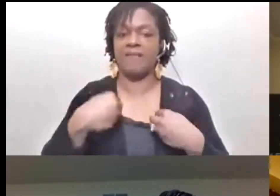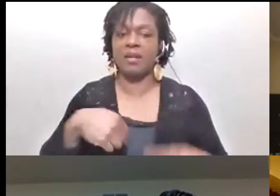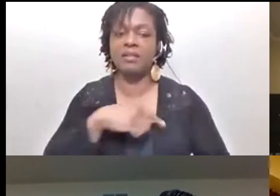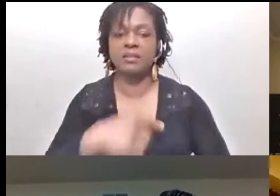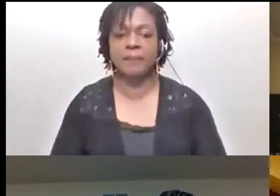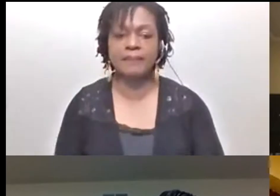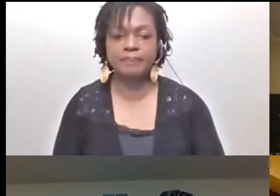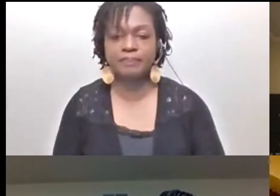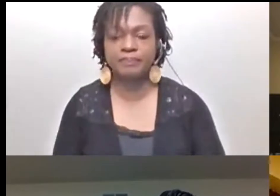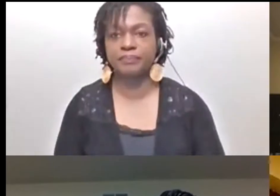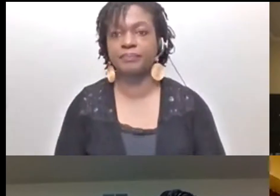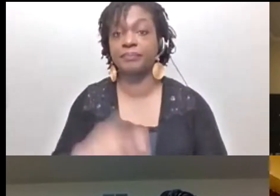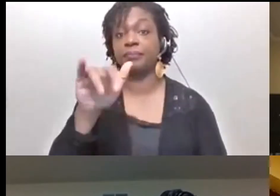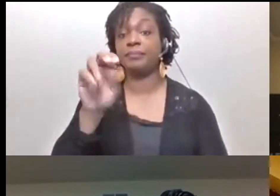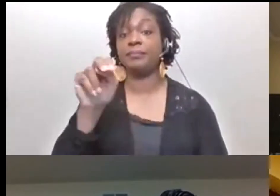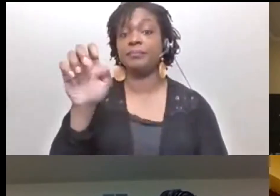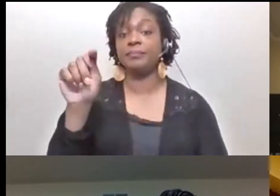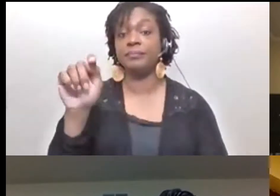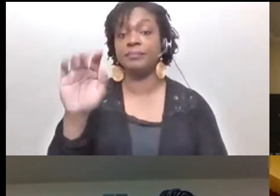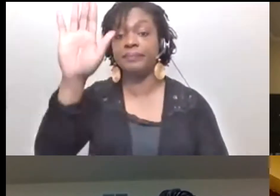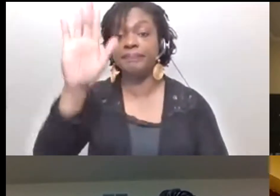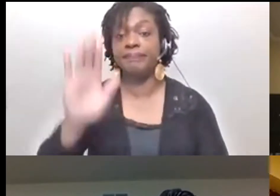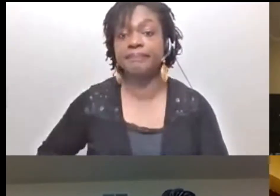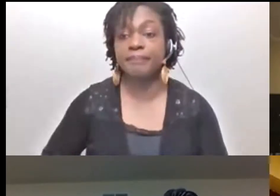Lynette has her hand raised.